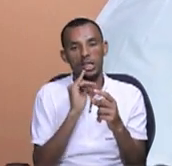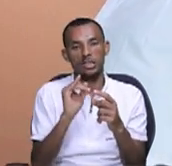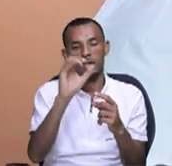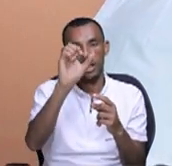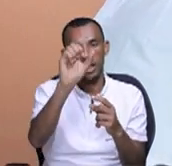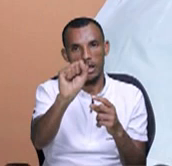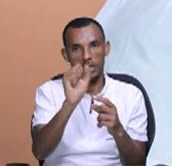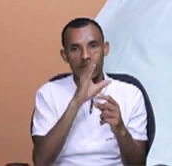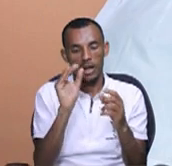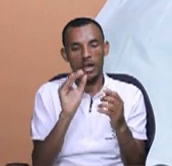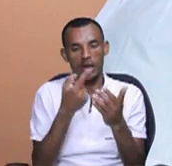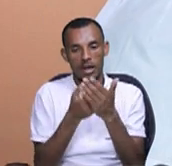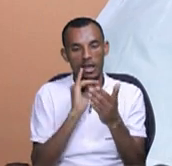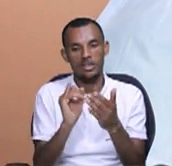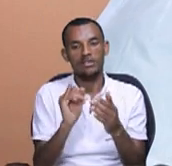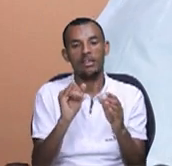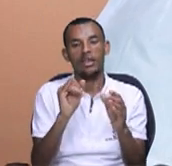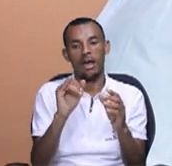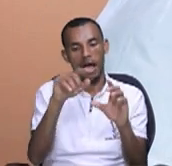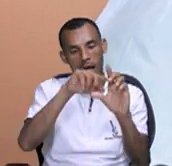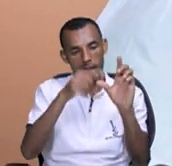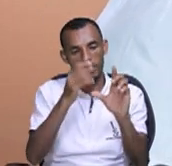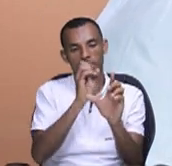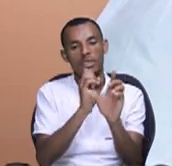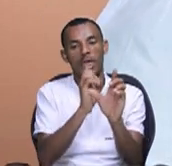S. Here is theta, angle theta.